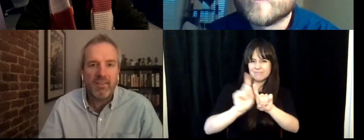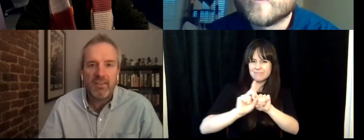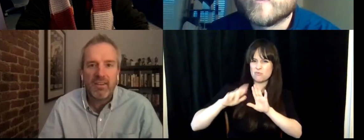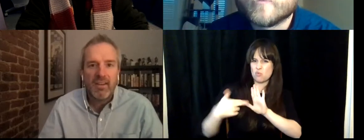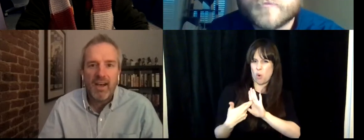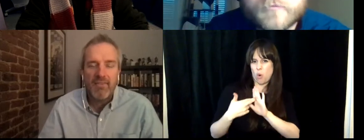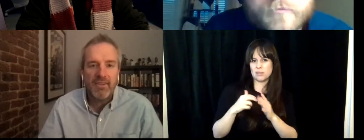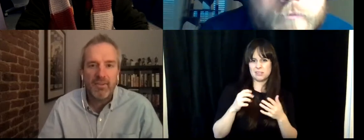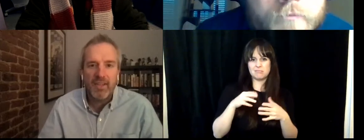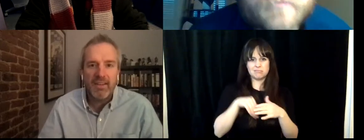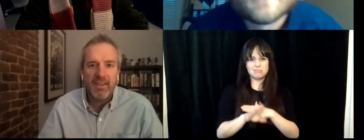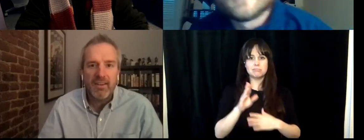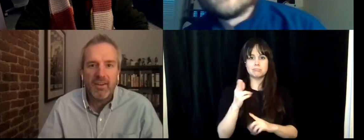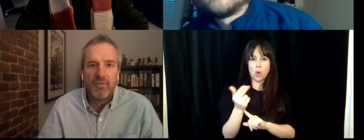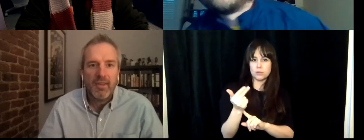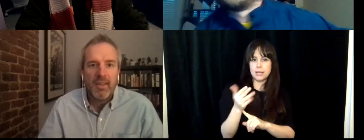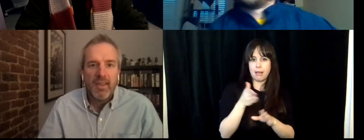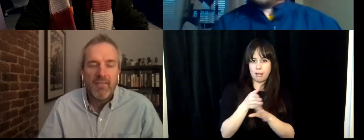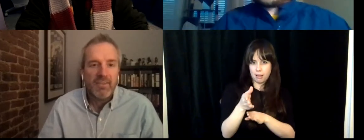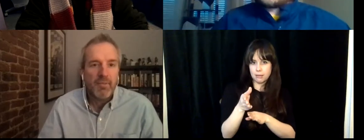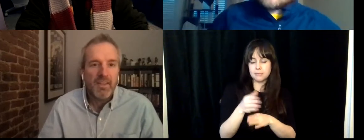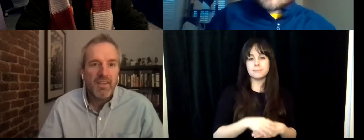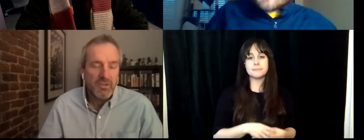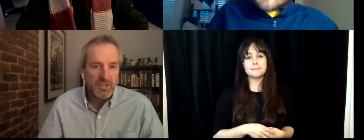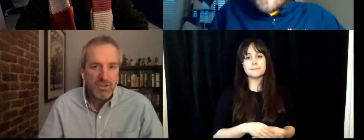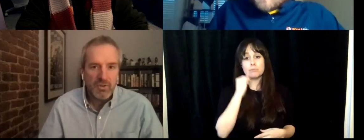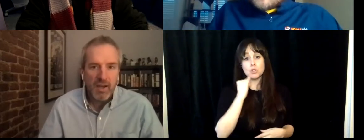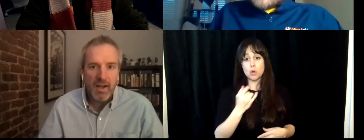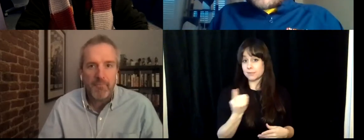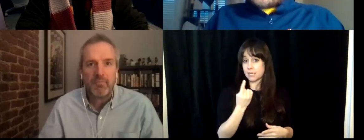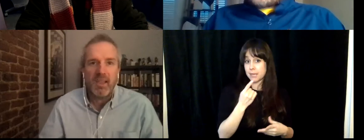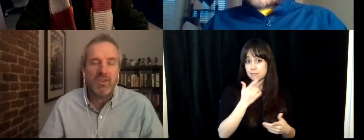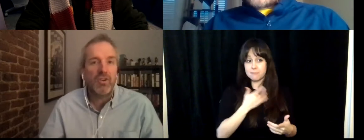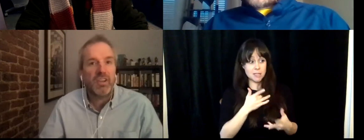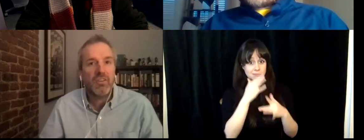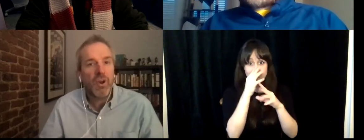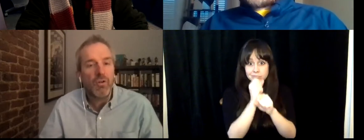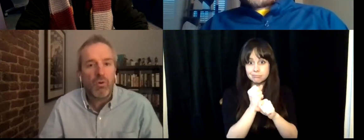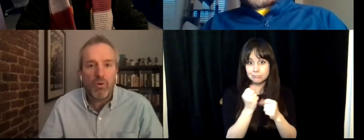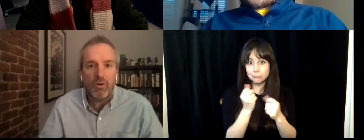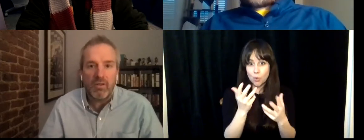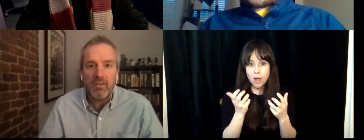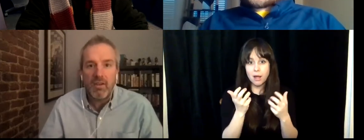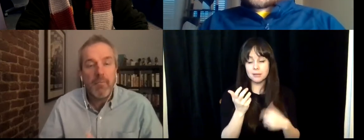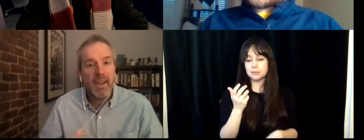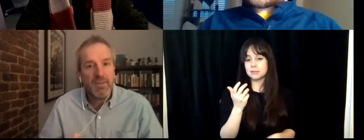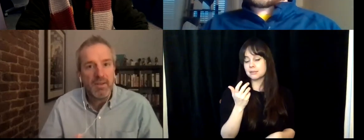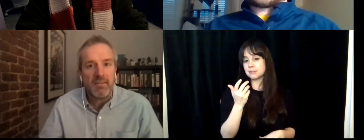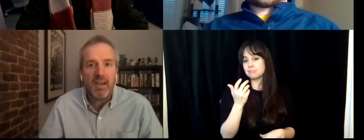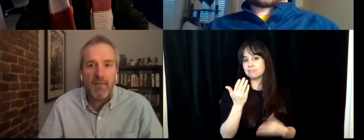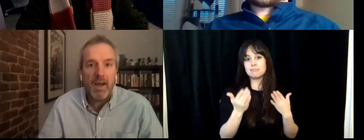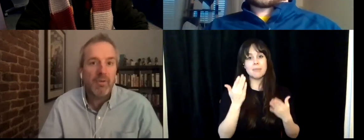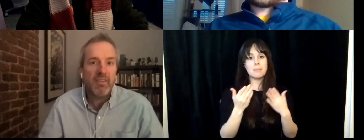hotel field that, if it's something that interests you and you're looking to go towards